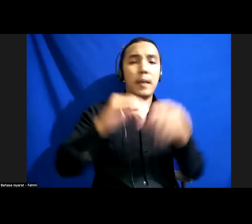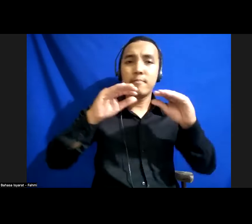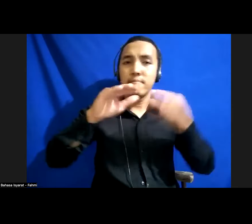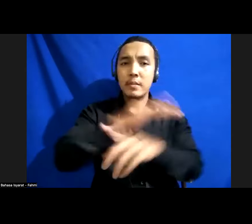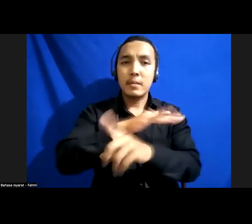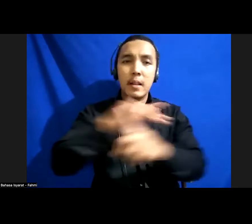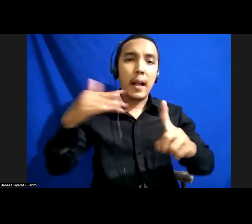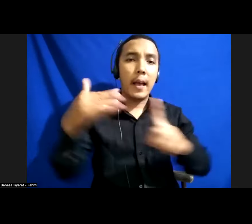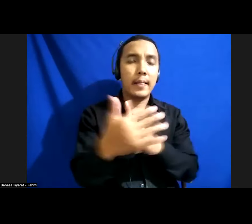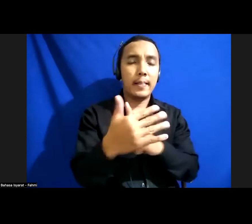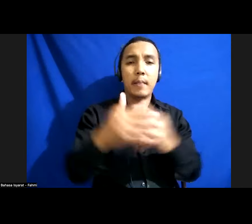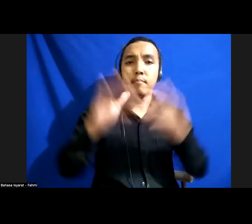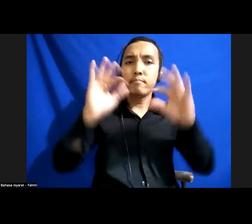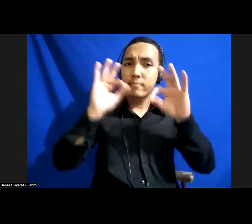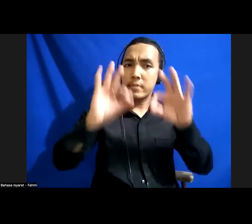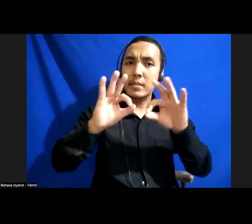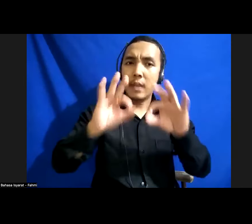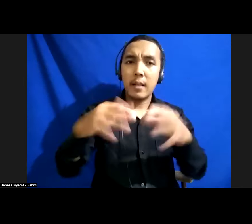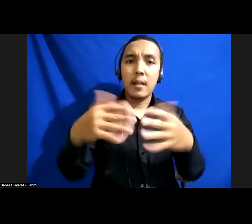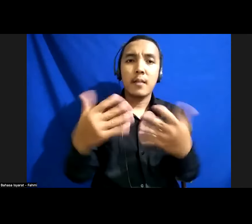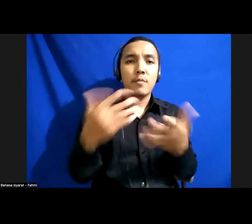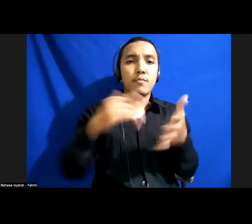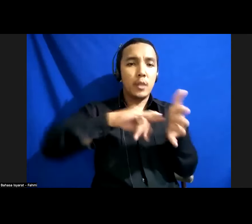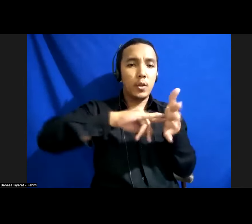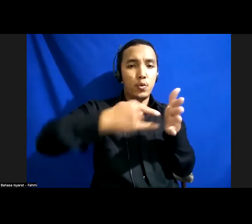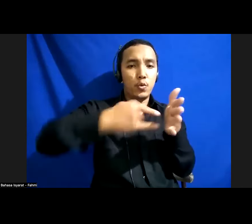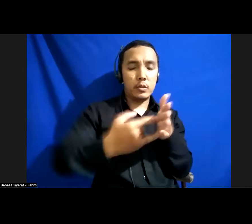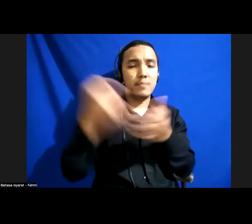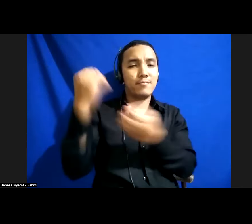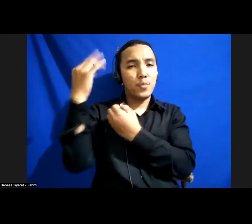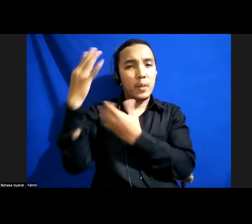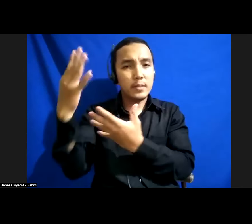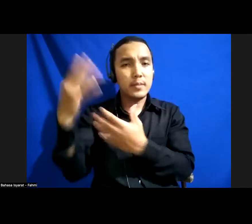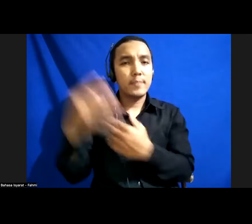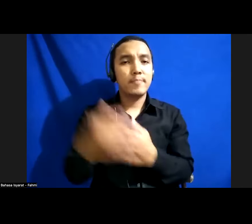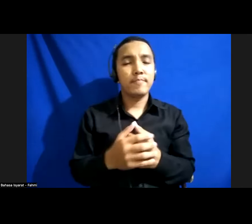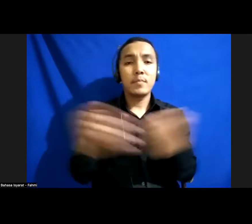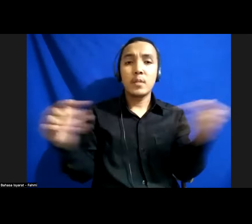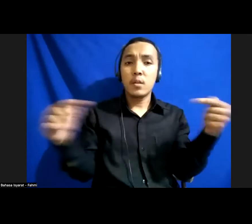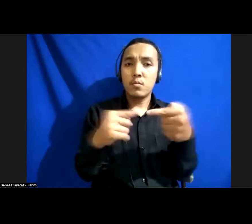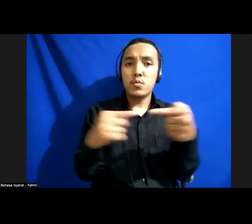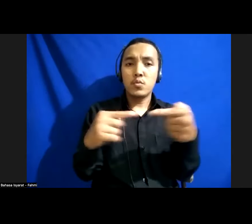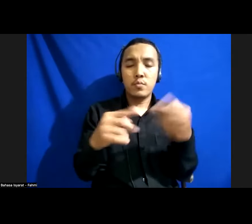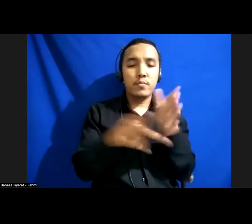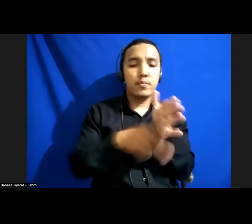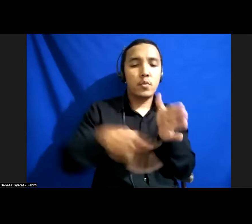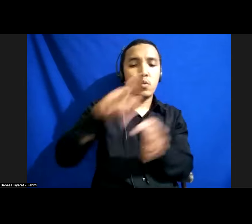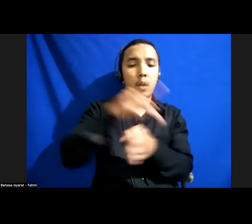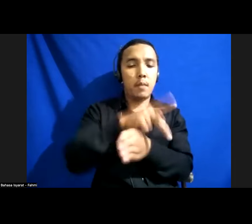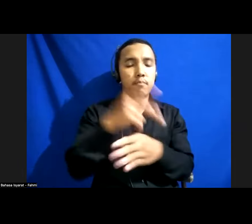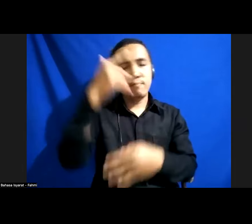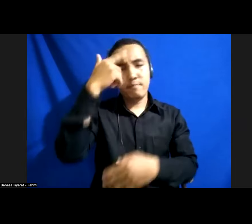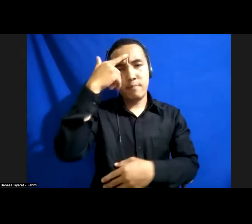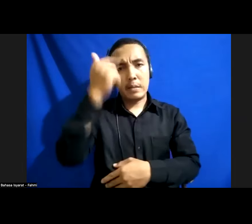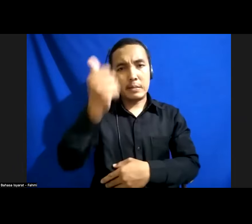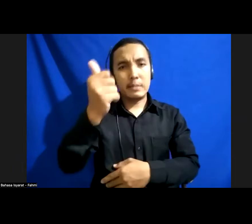and communication technology, which relates to the smart city program, as well as